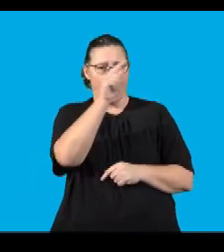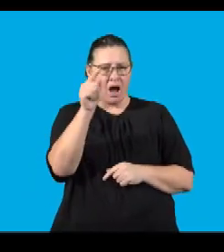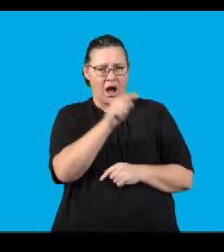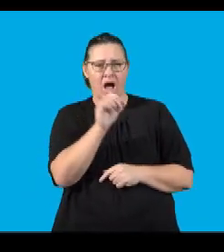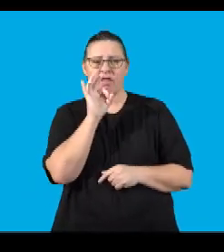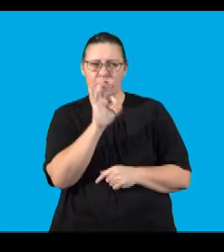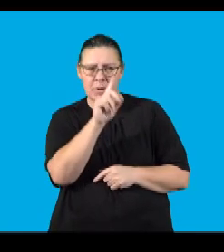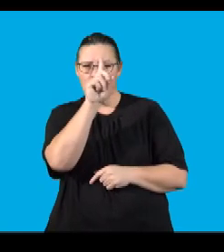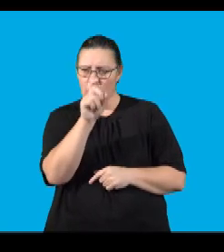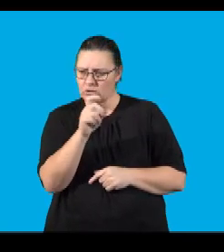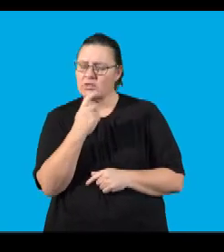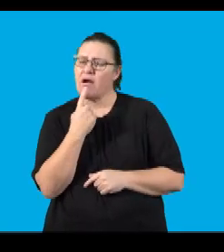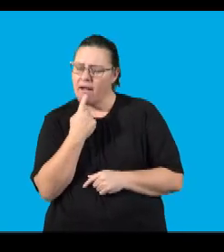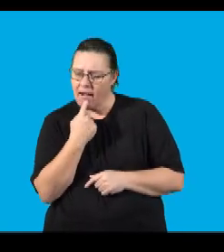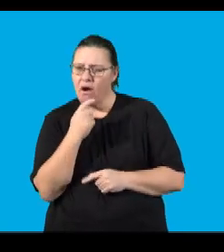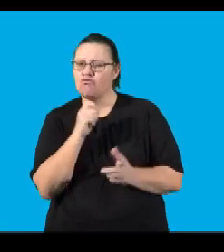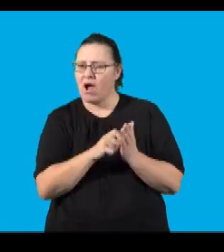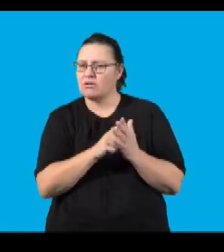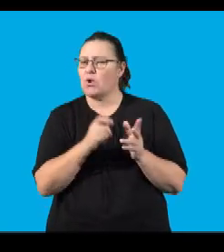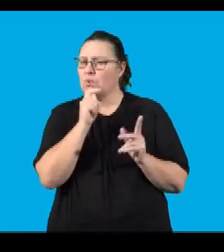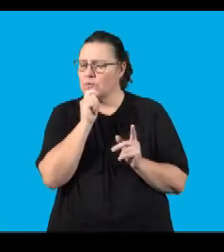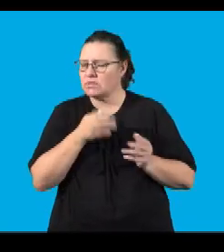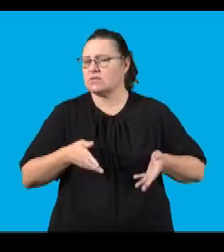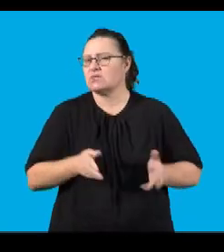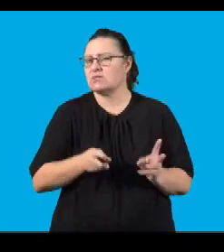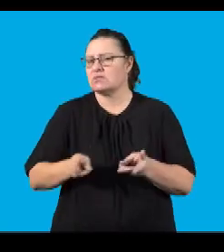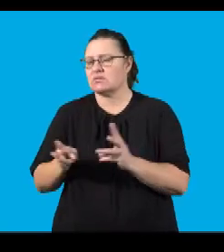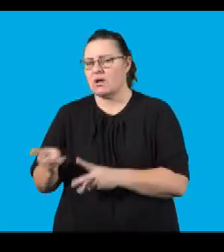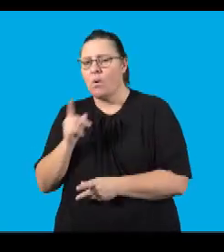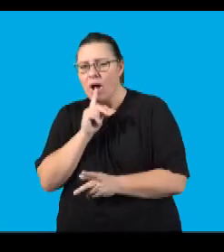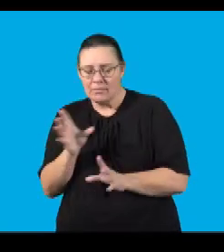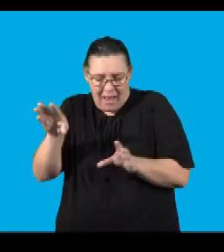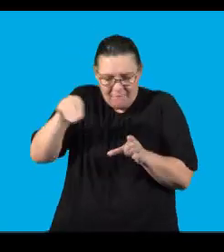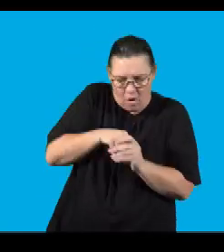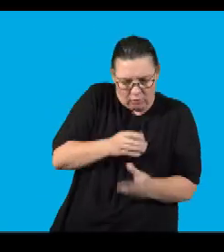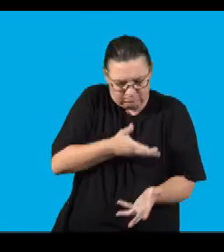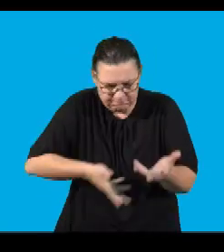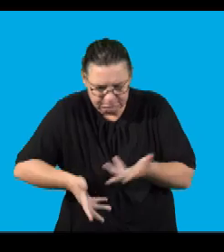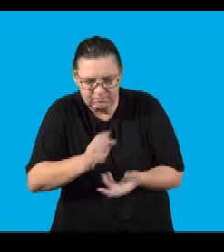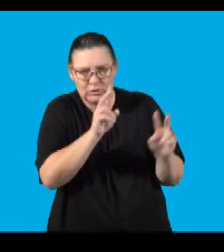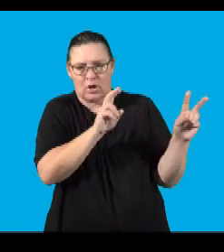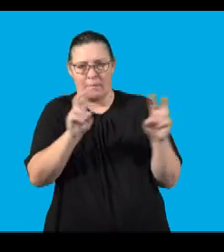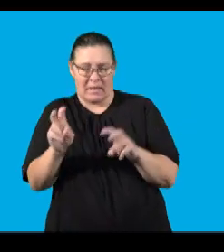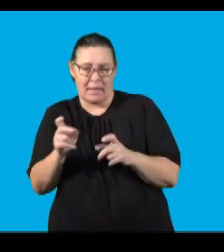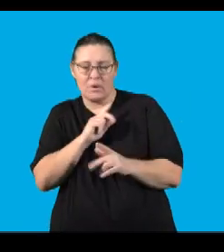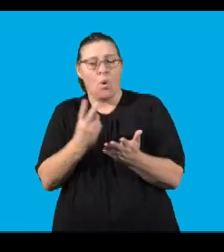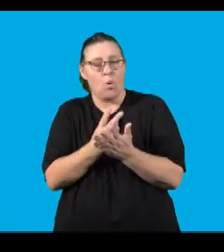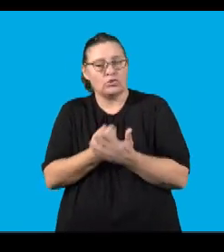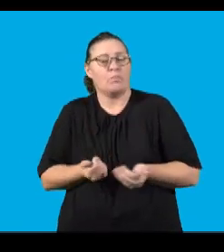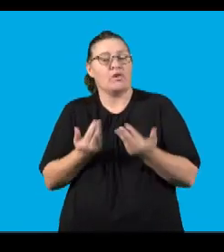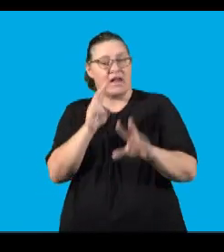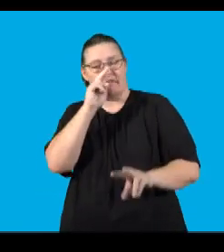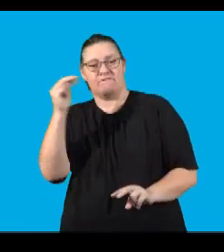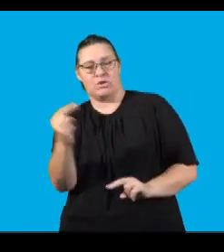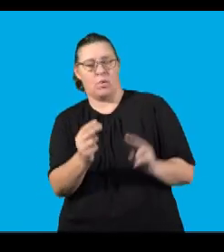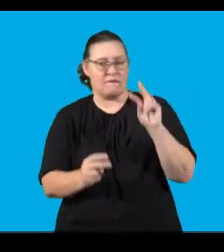that is definitely a technique the writer is using. He wants you to engage in the article and in the topic, but he also presents